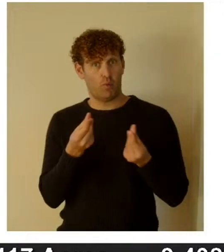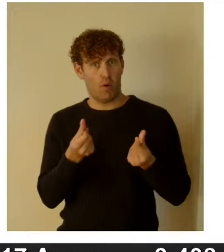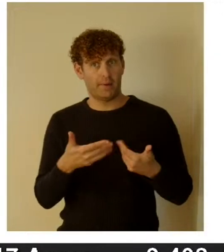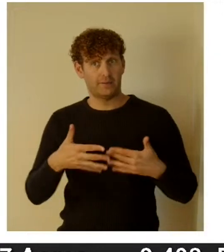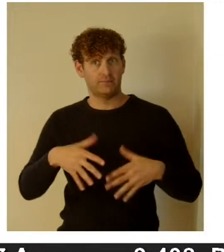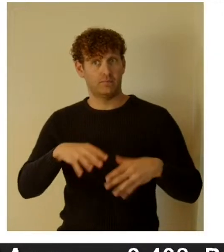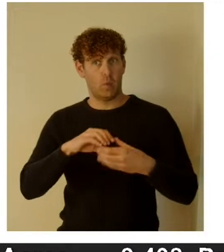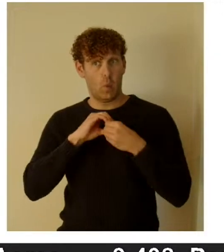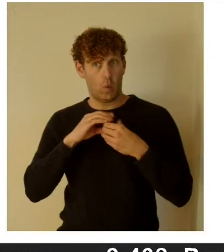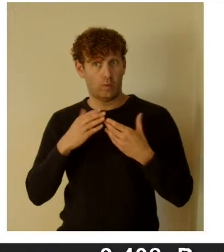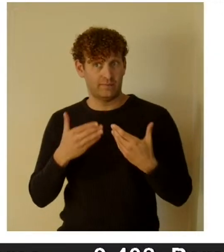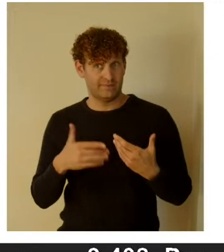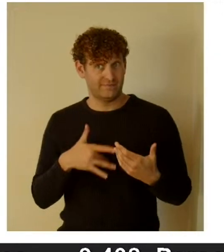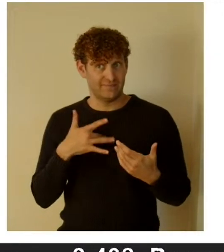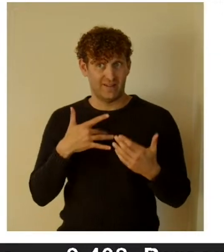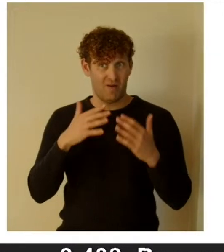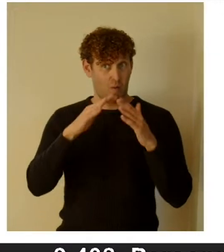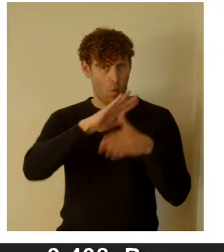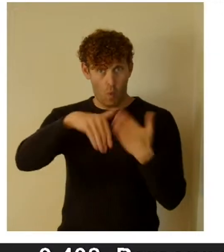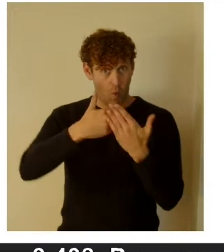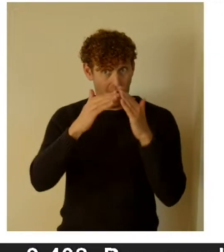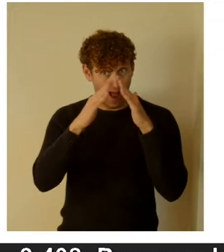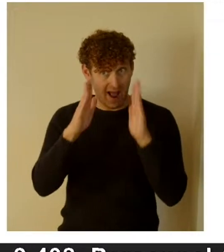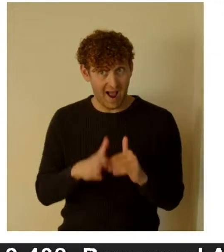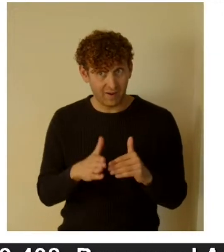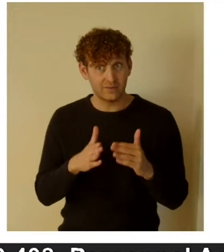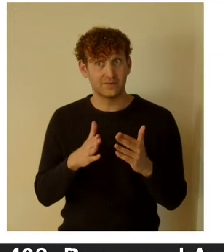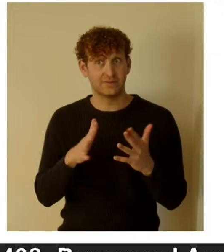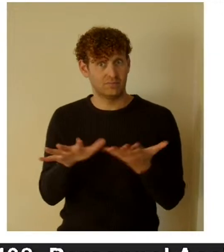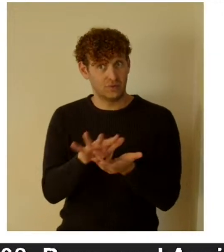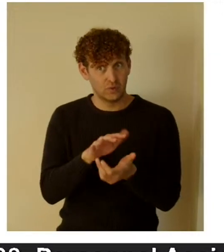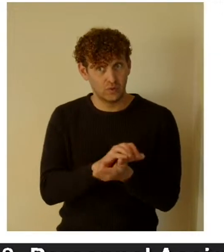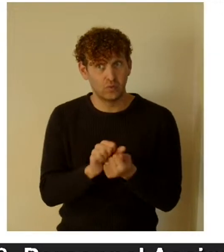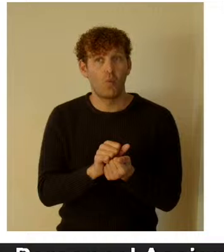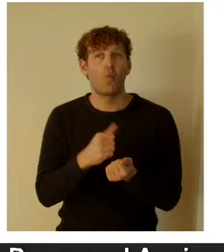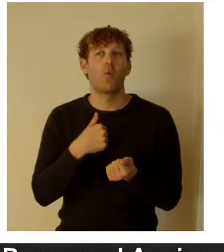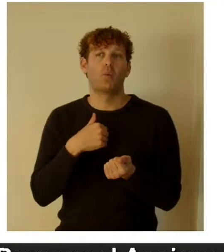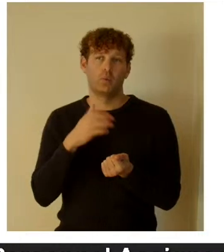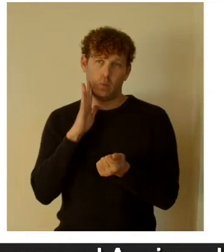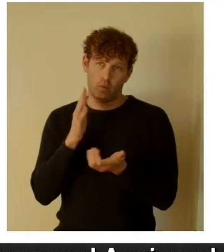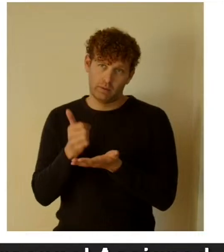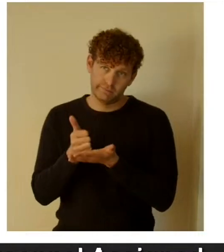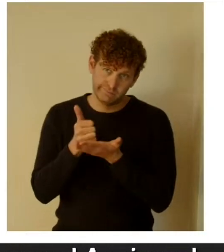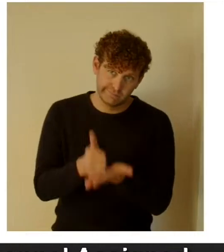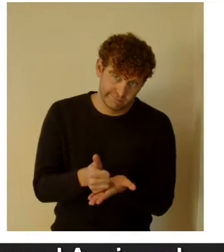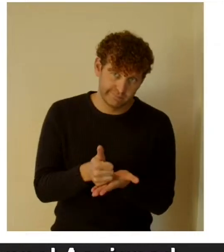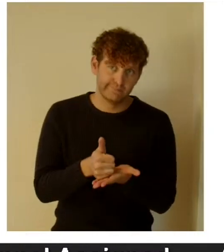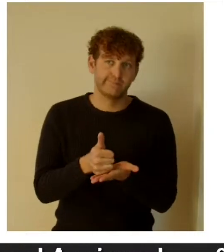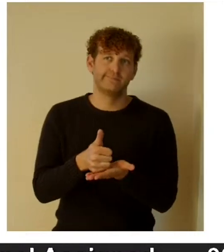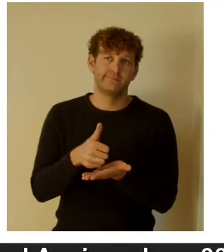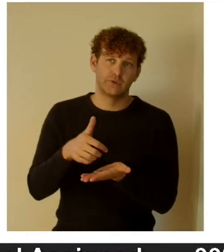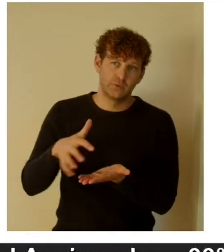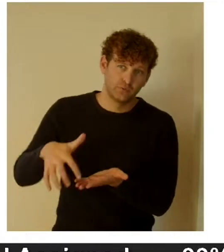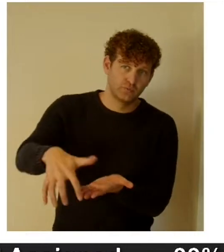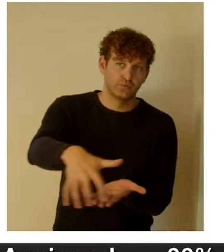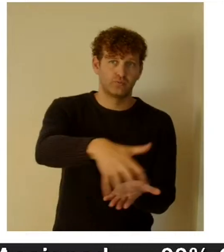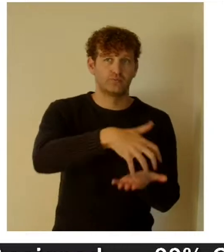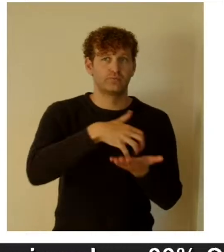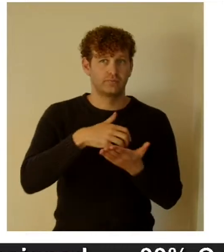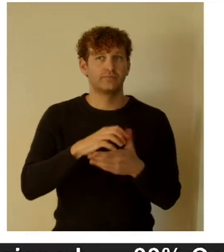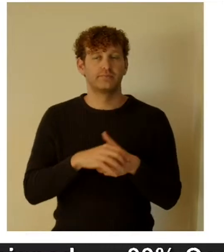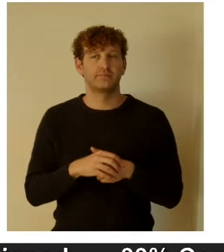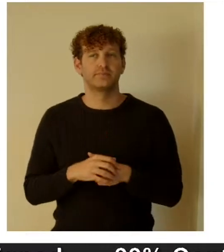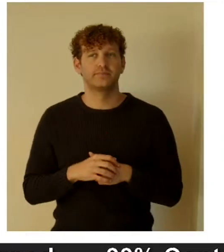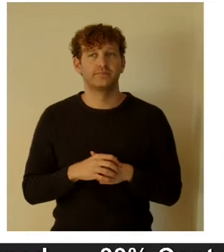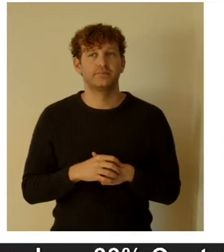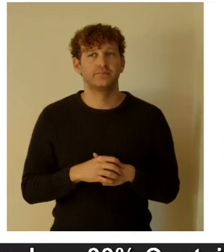house has been fully burned down and your trash cans have gone with it, we'll be around to pull those trash cans out as well. And then if you're in an area